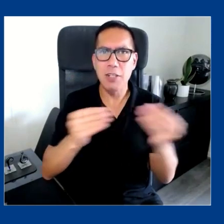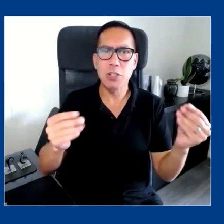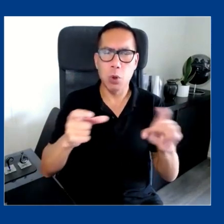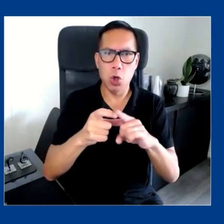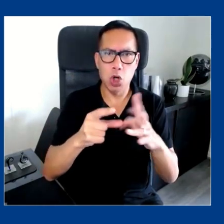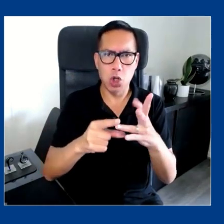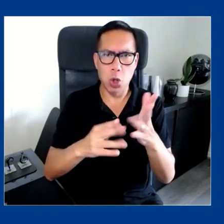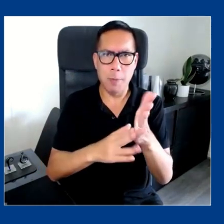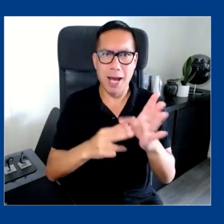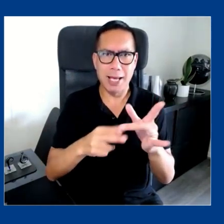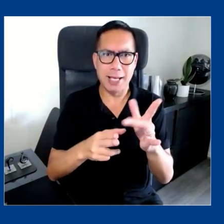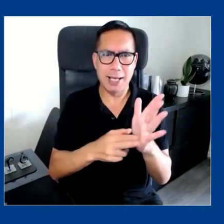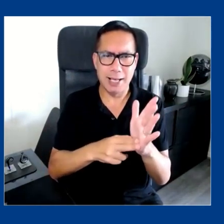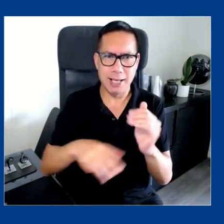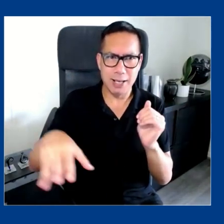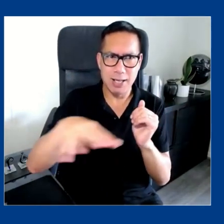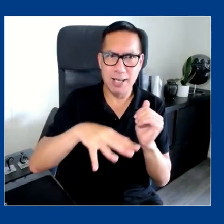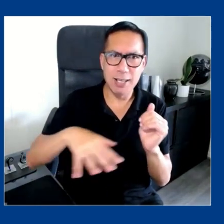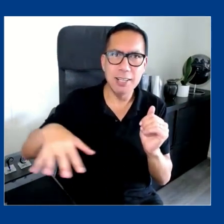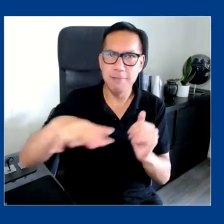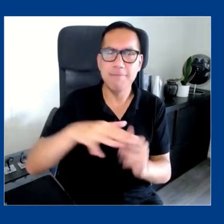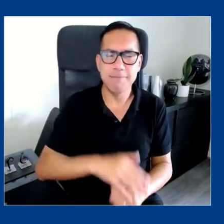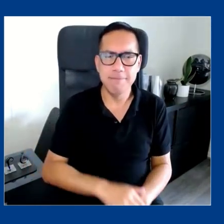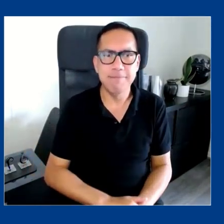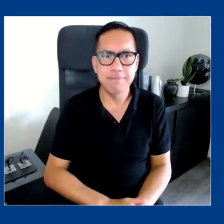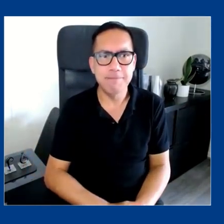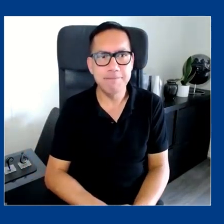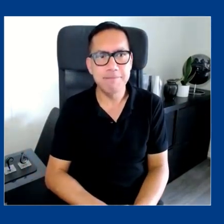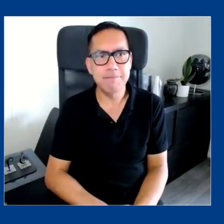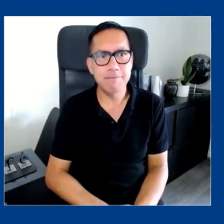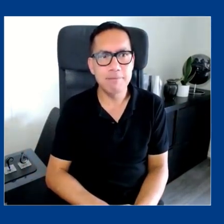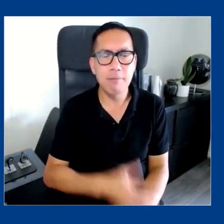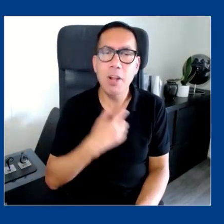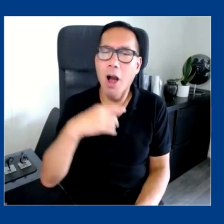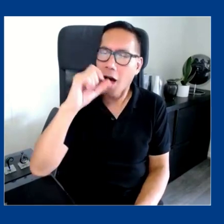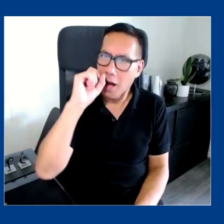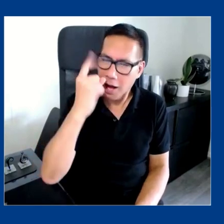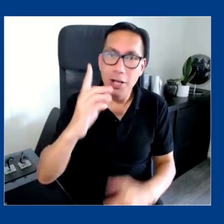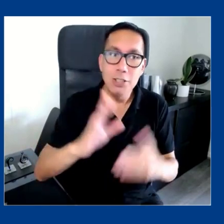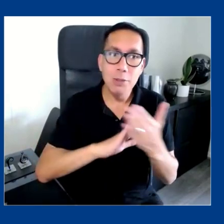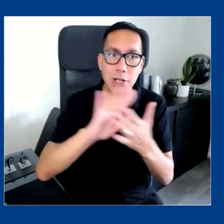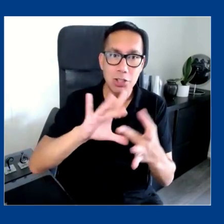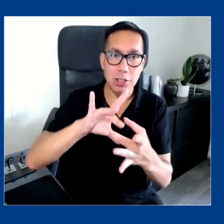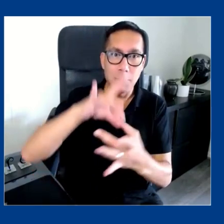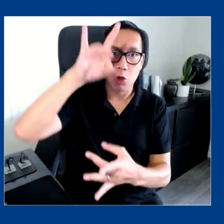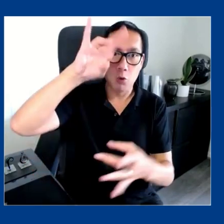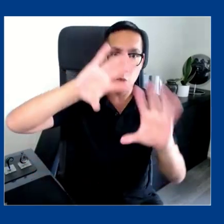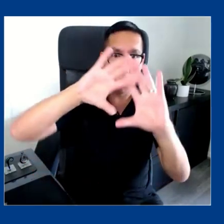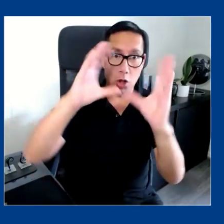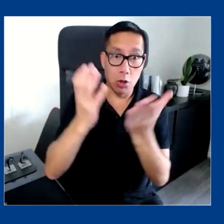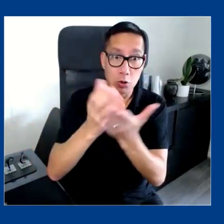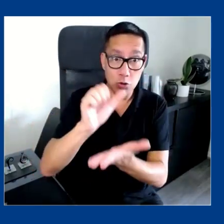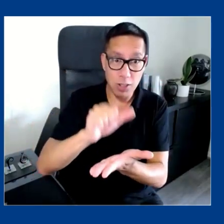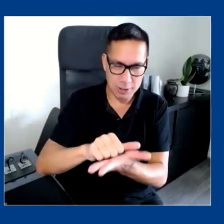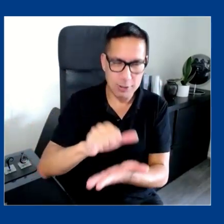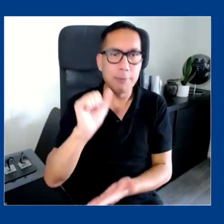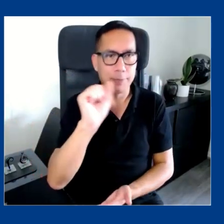Domain. Yeah. Yeah. I see. So the spirit world. Yeah, the spirit world, yes, that's